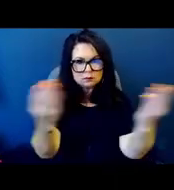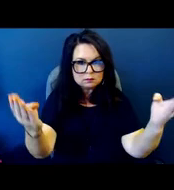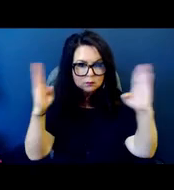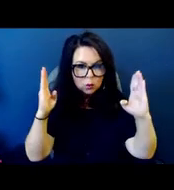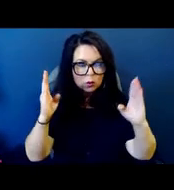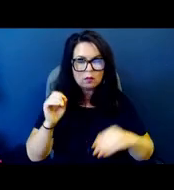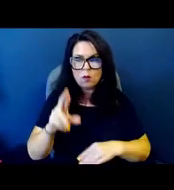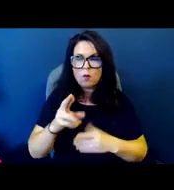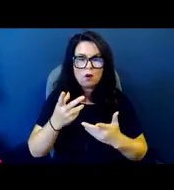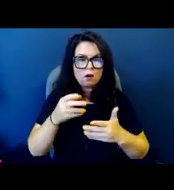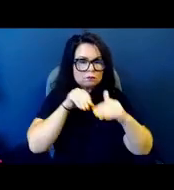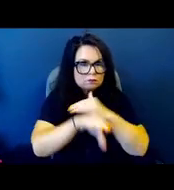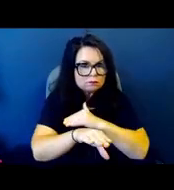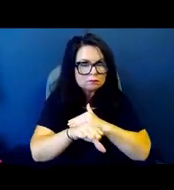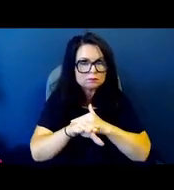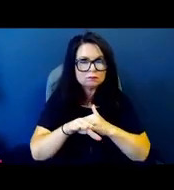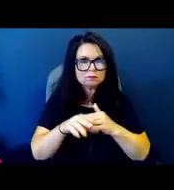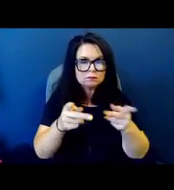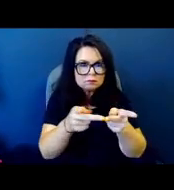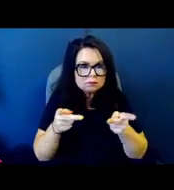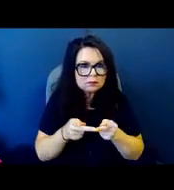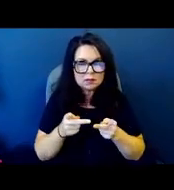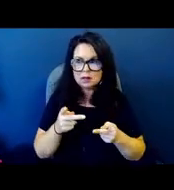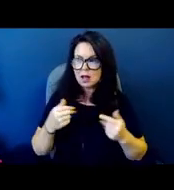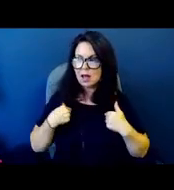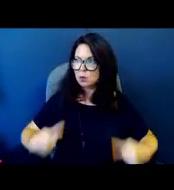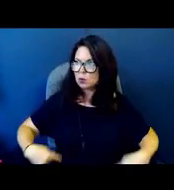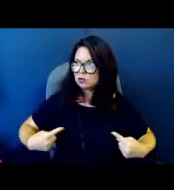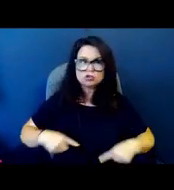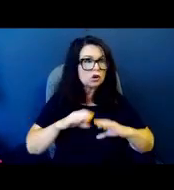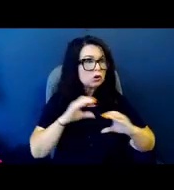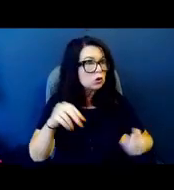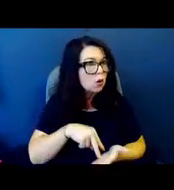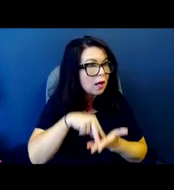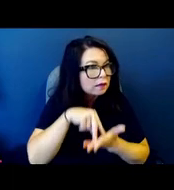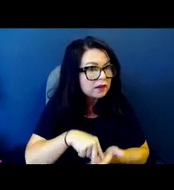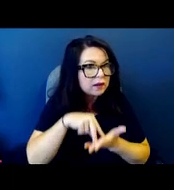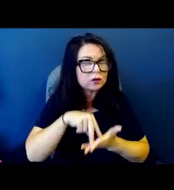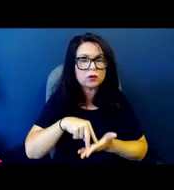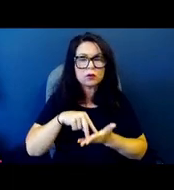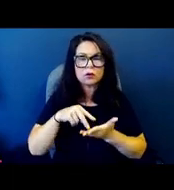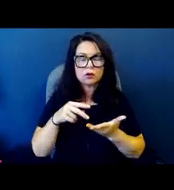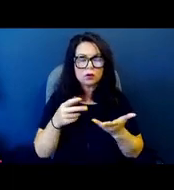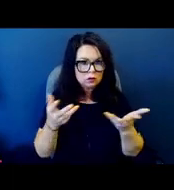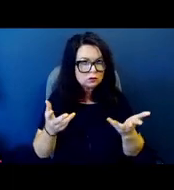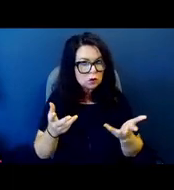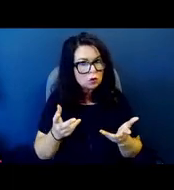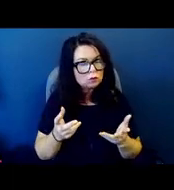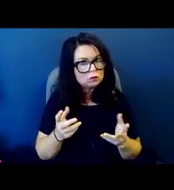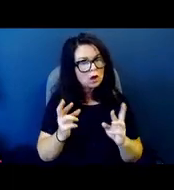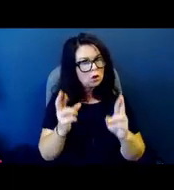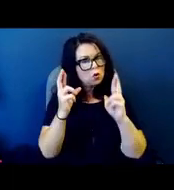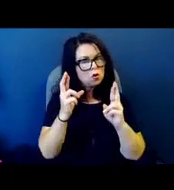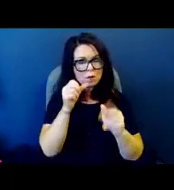polling site if we're in a wheelchair and there's no elevators, or so I'm hoping that voting by